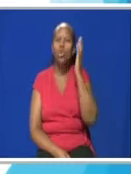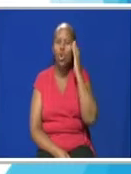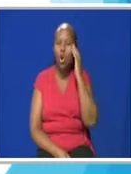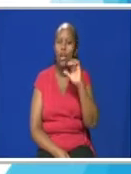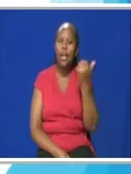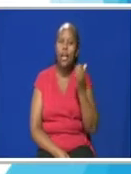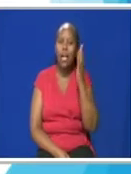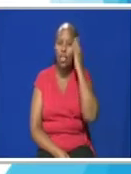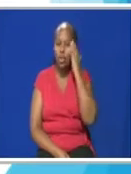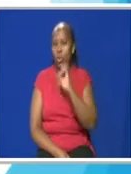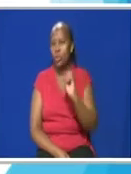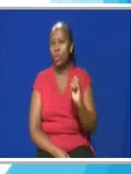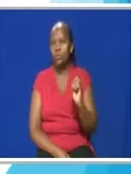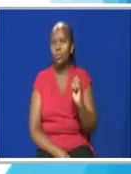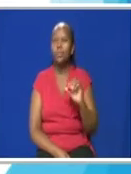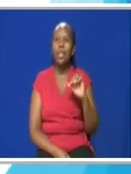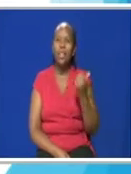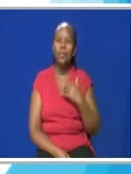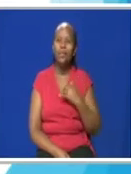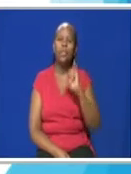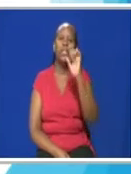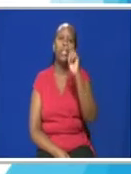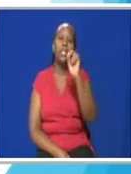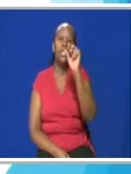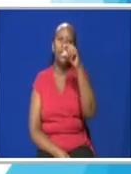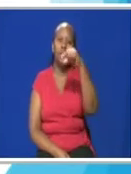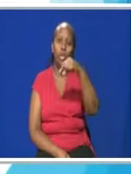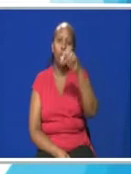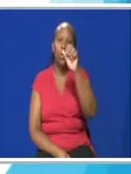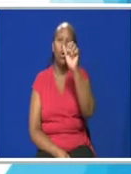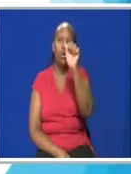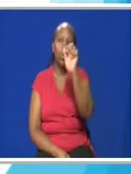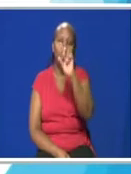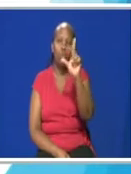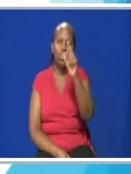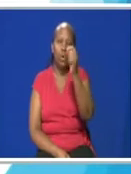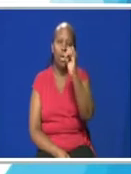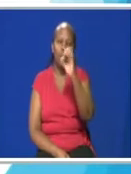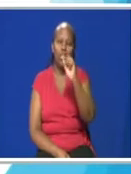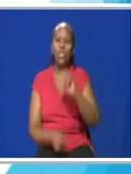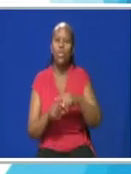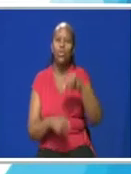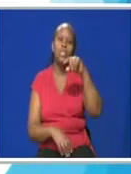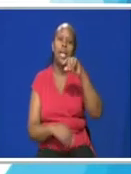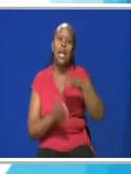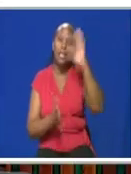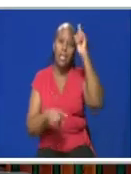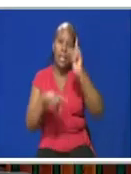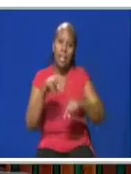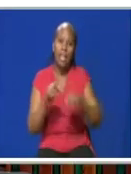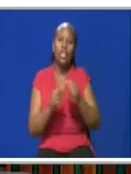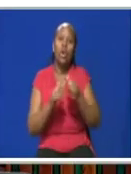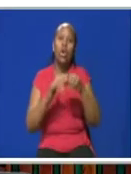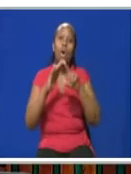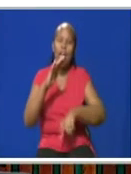unknown. The other one, we have inequalities. This is where you use the greater than, the less than, or the equal